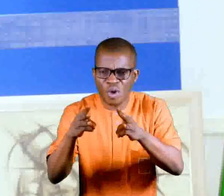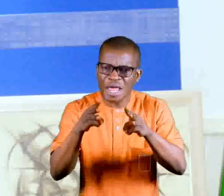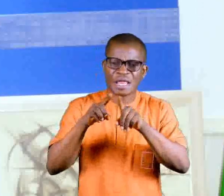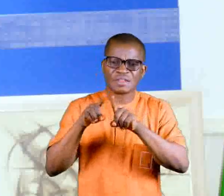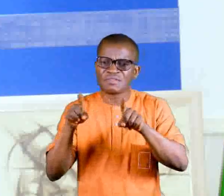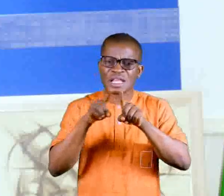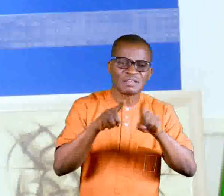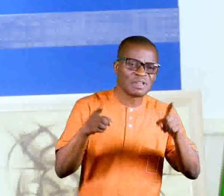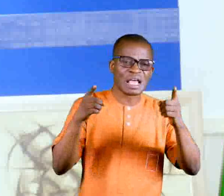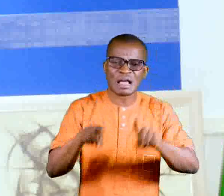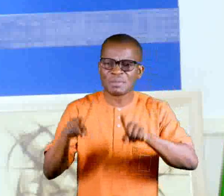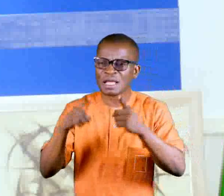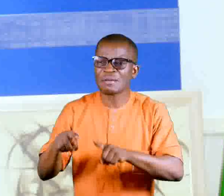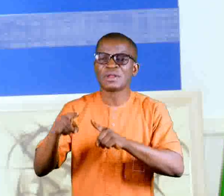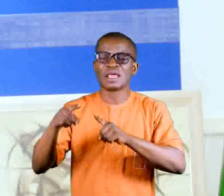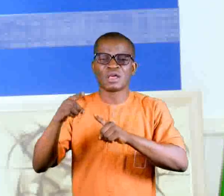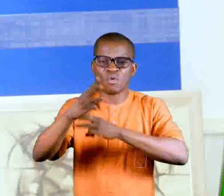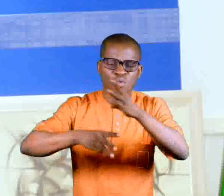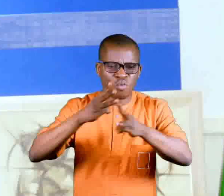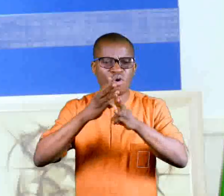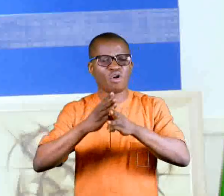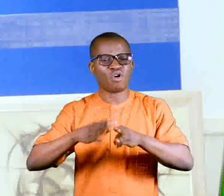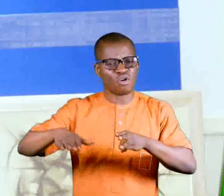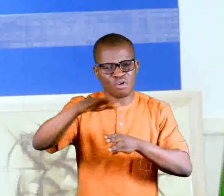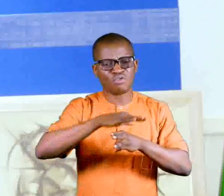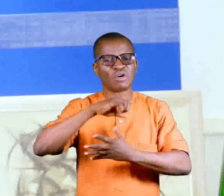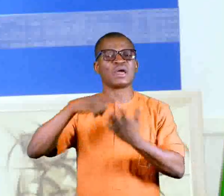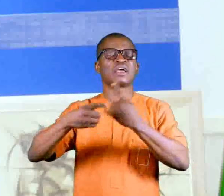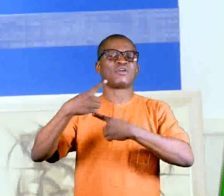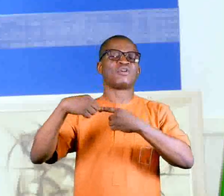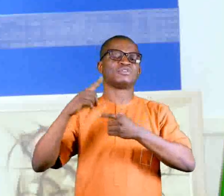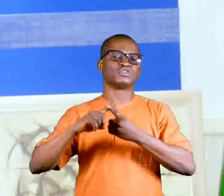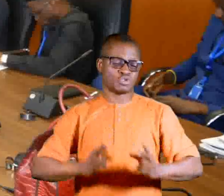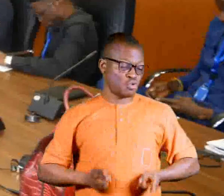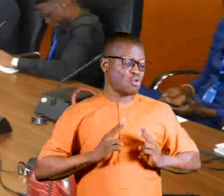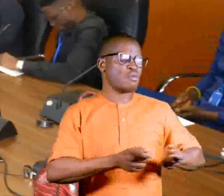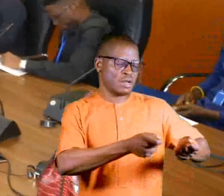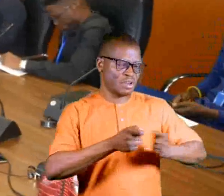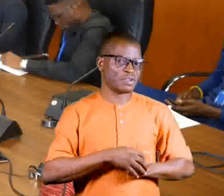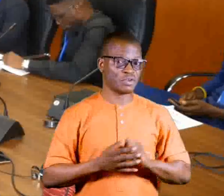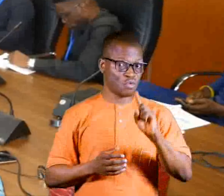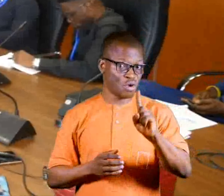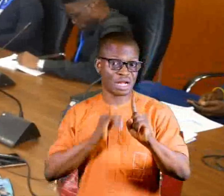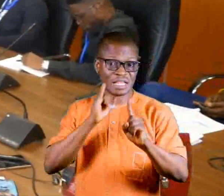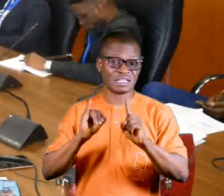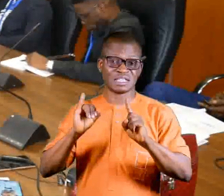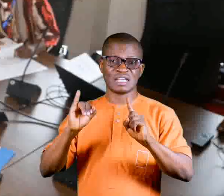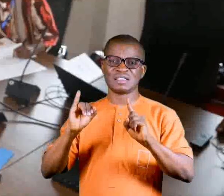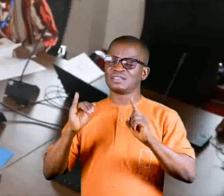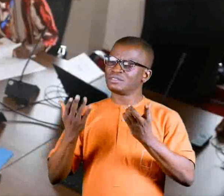and different happenings around the world when it comes to human trafficking issues. One of the findings is the issue